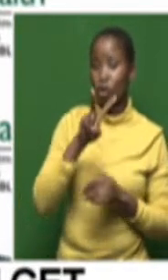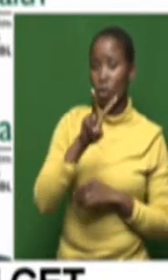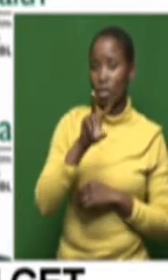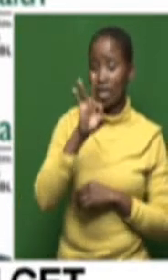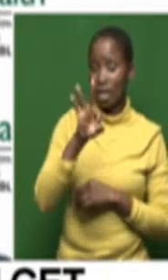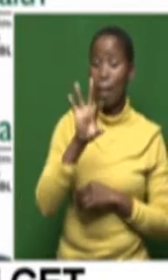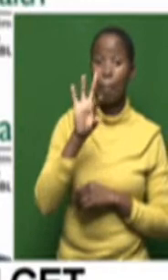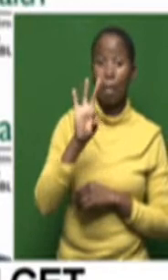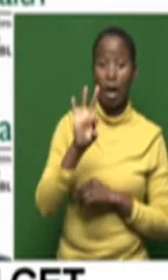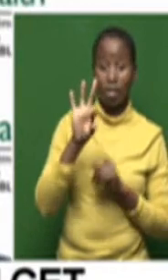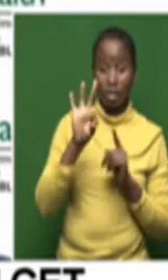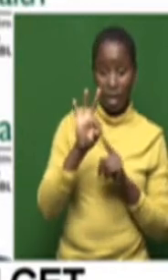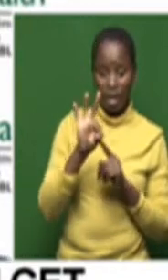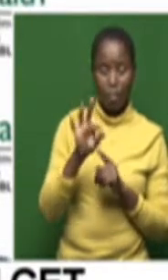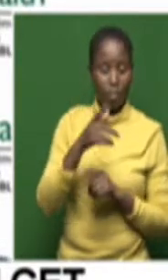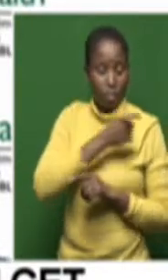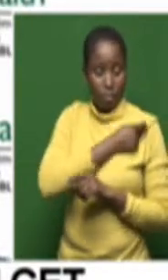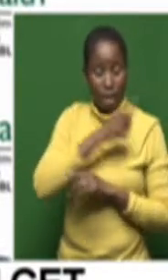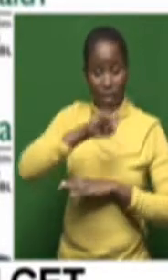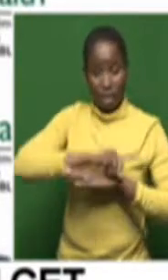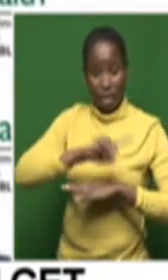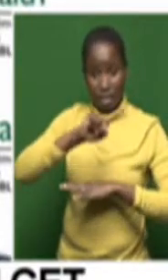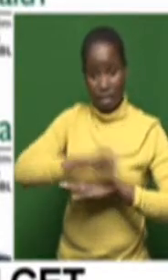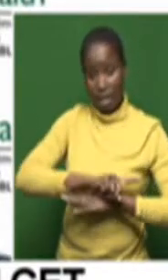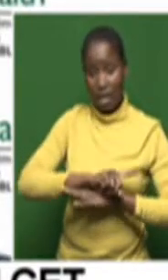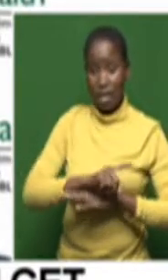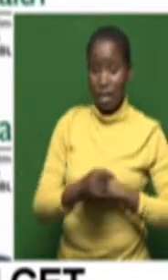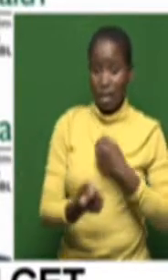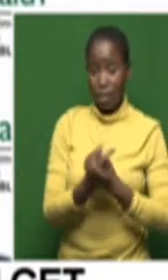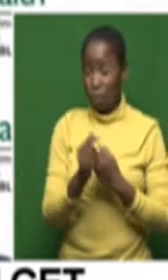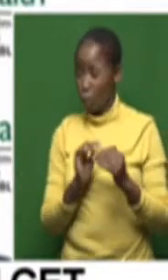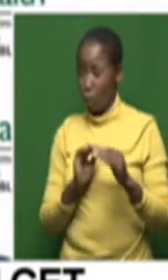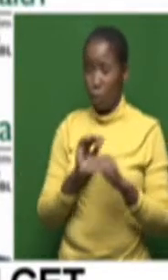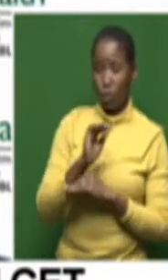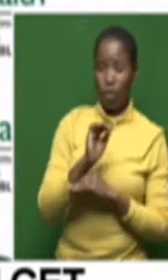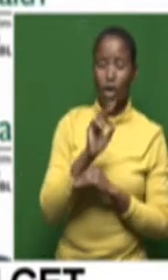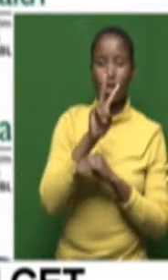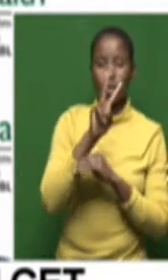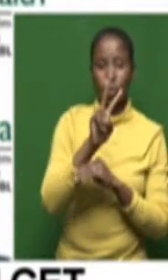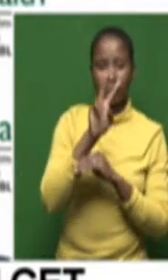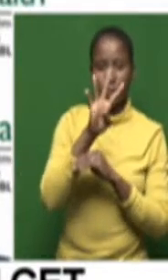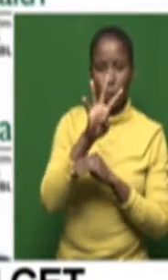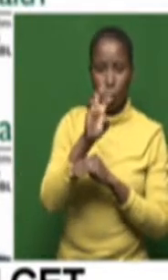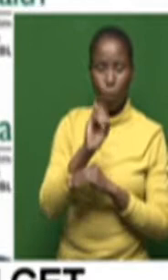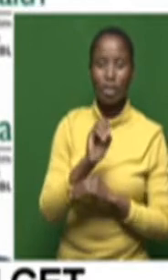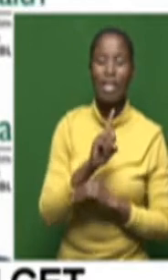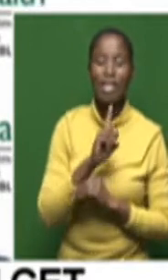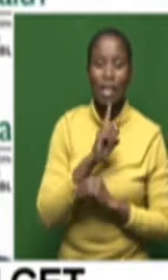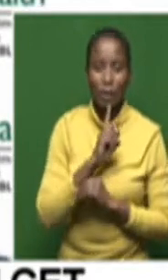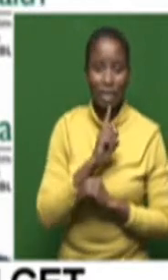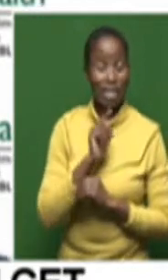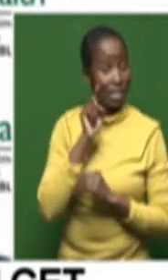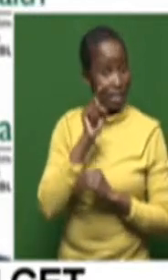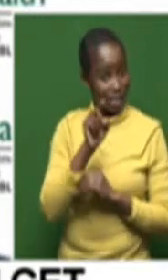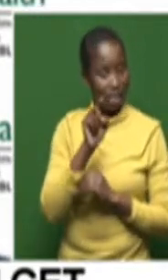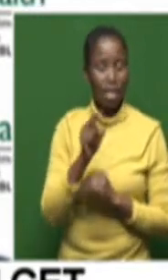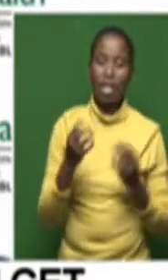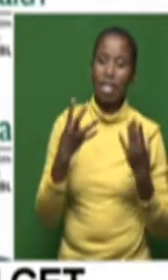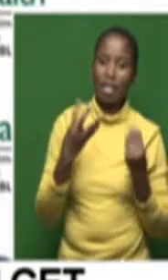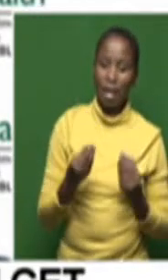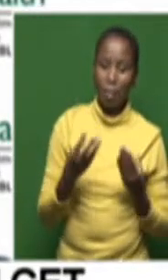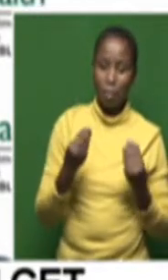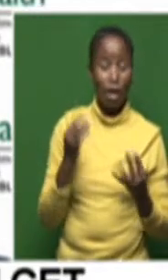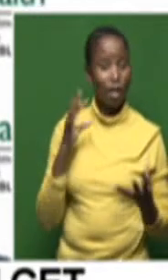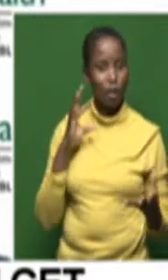overall daily vaccinations have been above 240,000, and that was also the figure which in